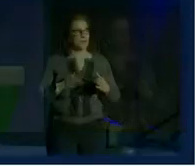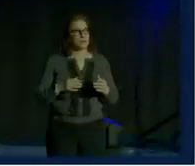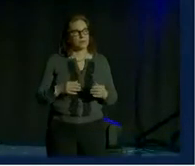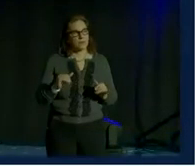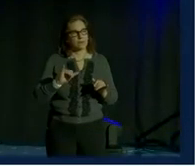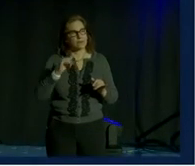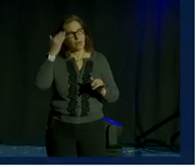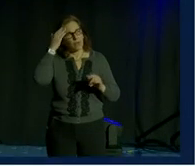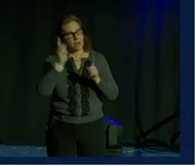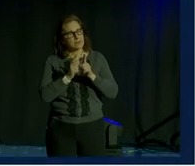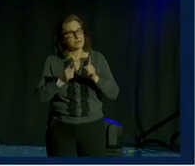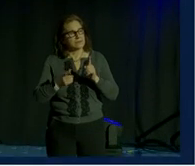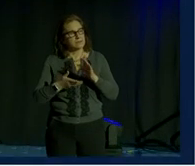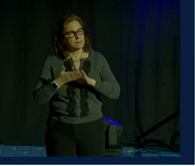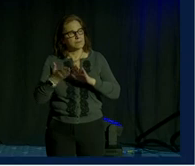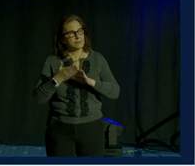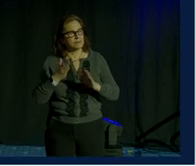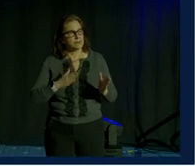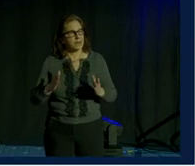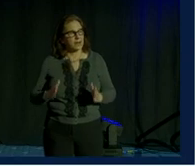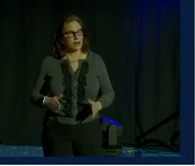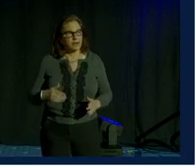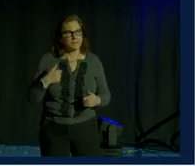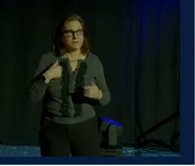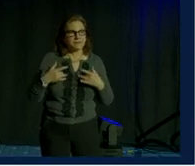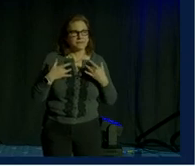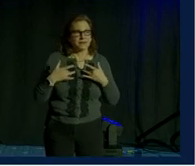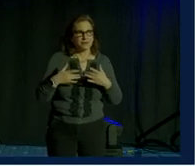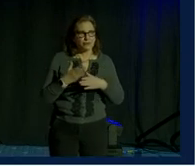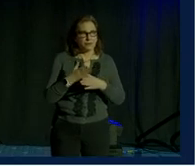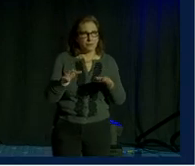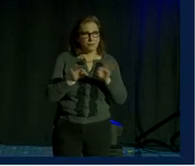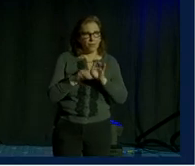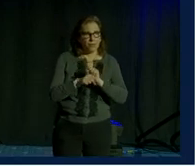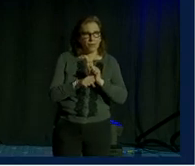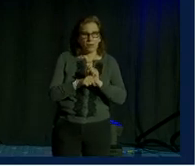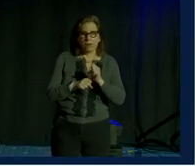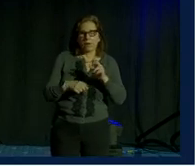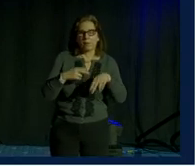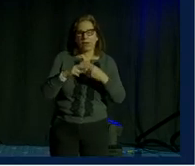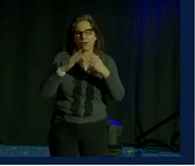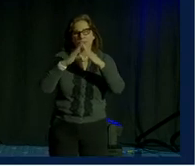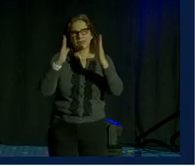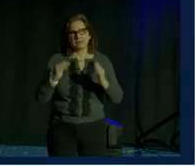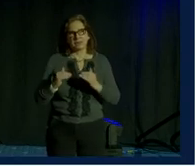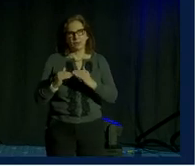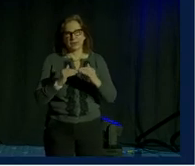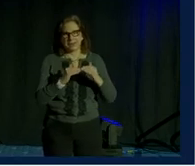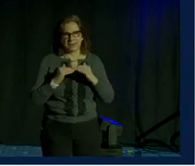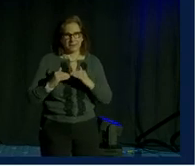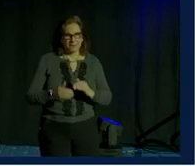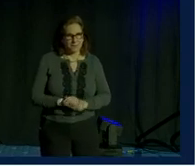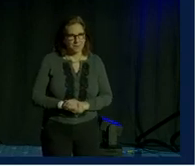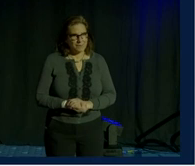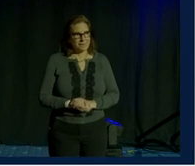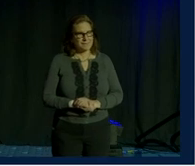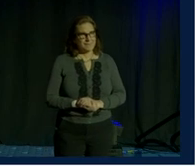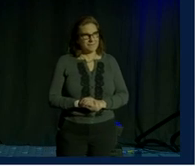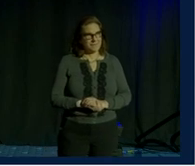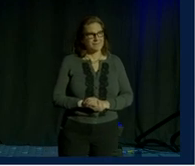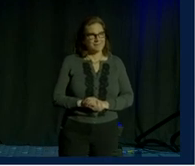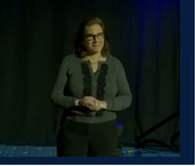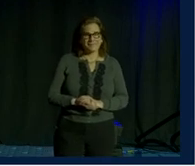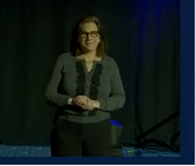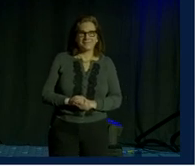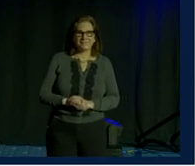am the director of the DC Office of Planning, also known as OP. And I am excited to share with you today some of the important work we are doing